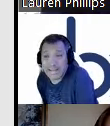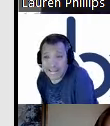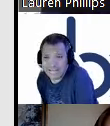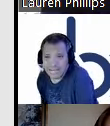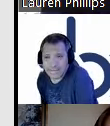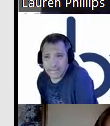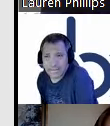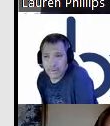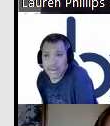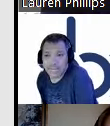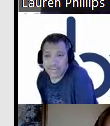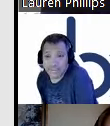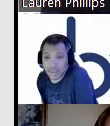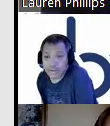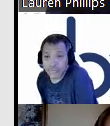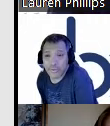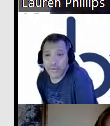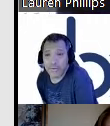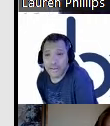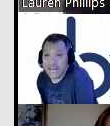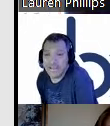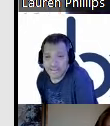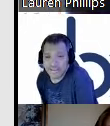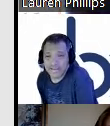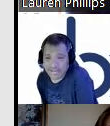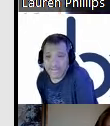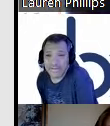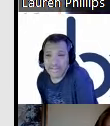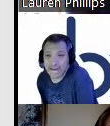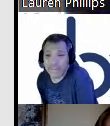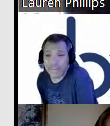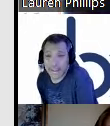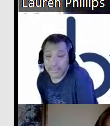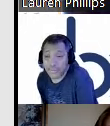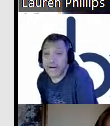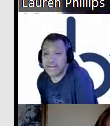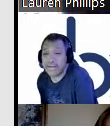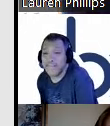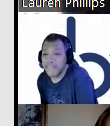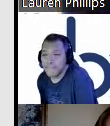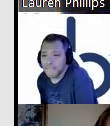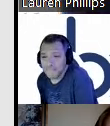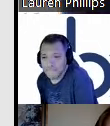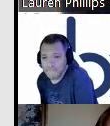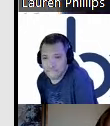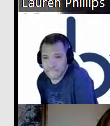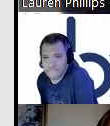90 days to get reimbursed for each service that they are providing.